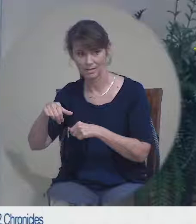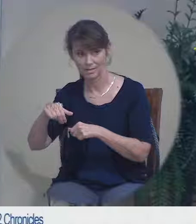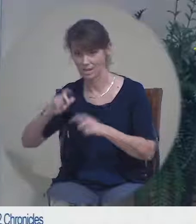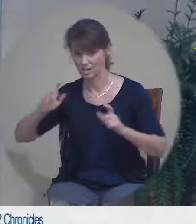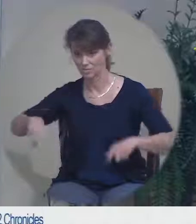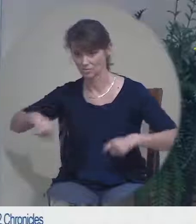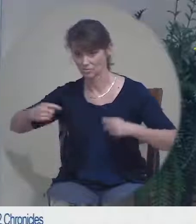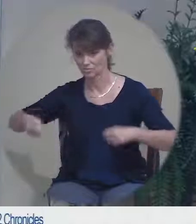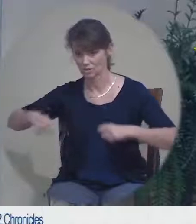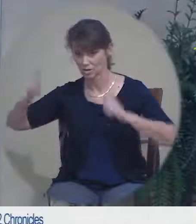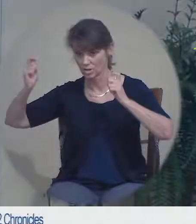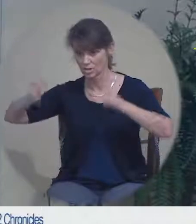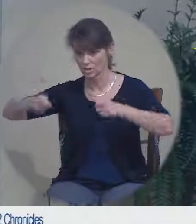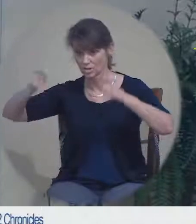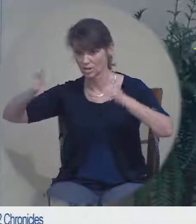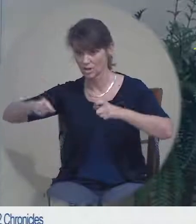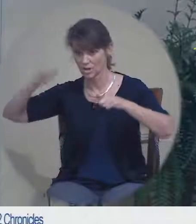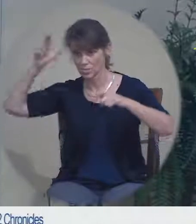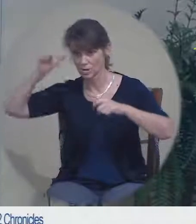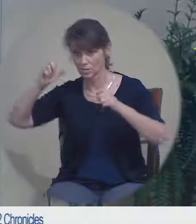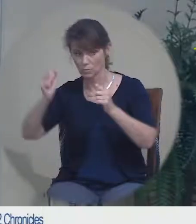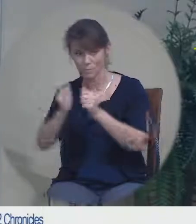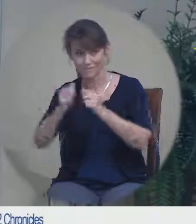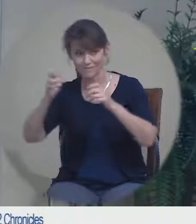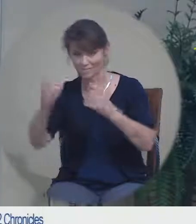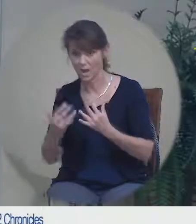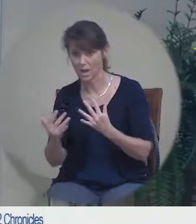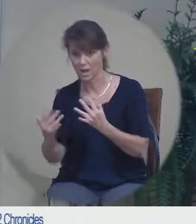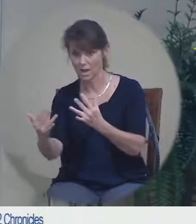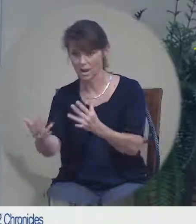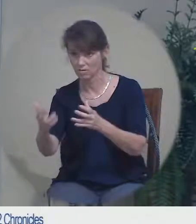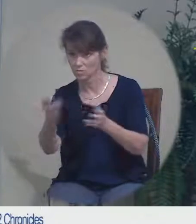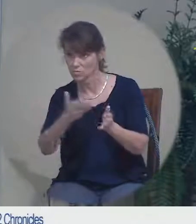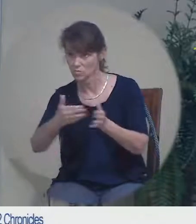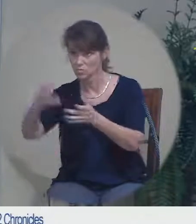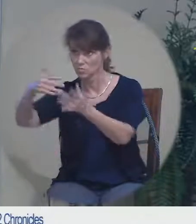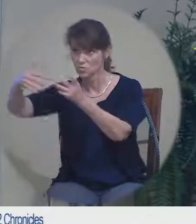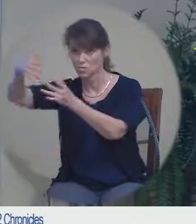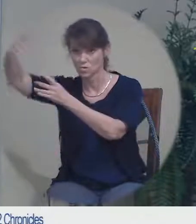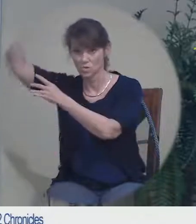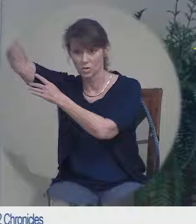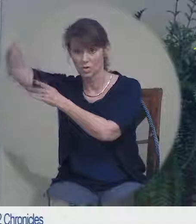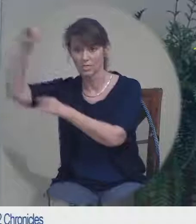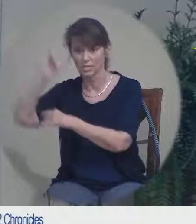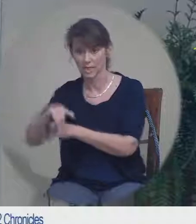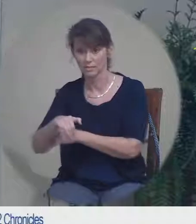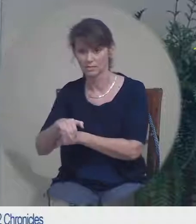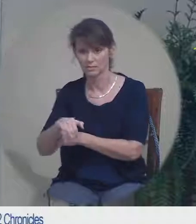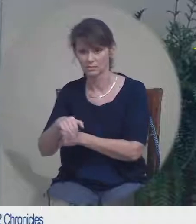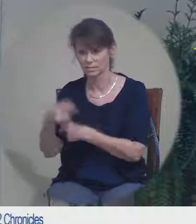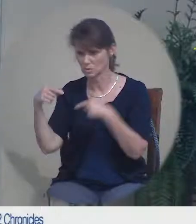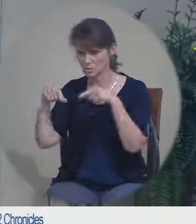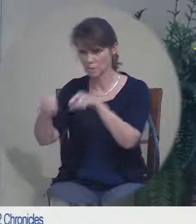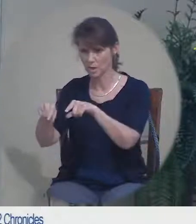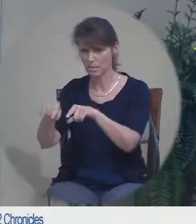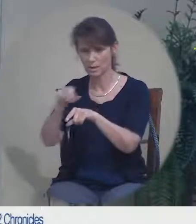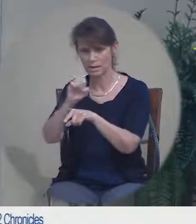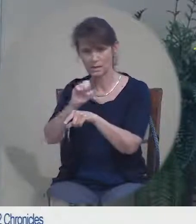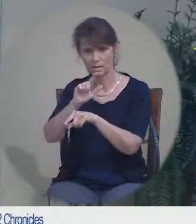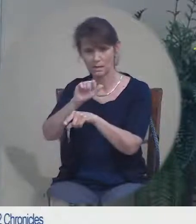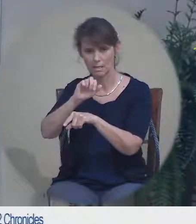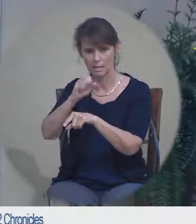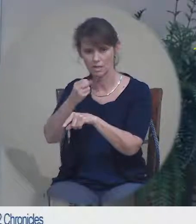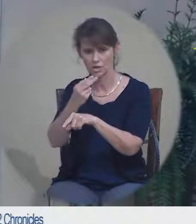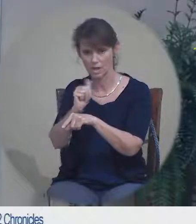have this correspondence between, or parallelism between Elijah and Elisha. But what does it say about Elisha?